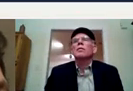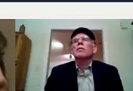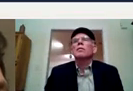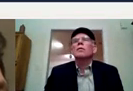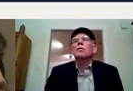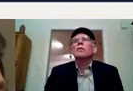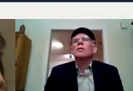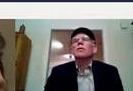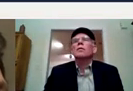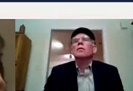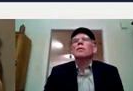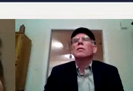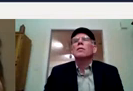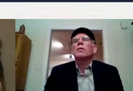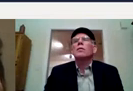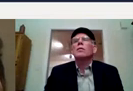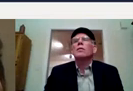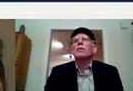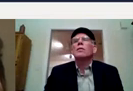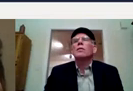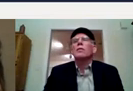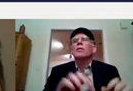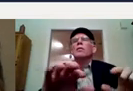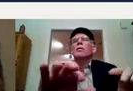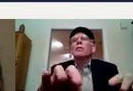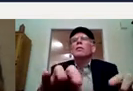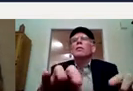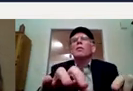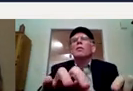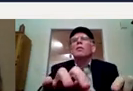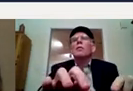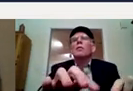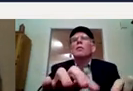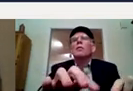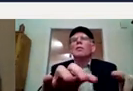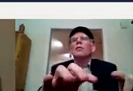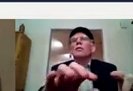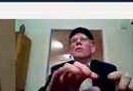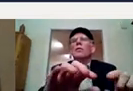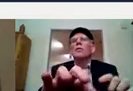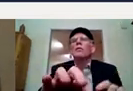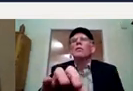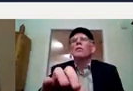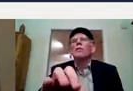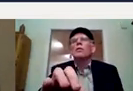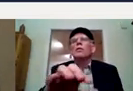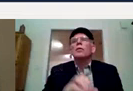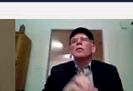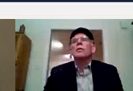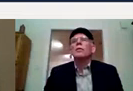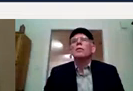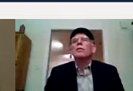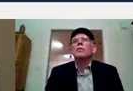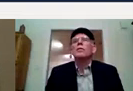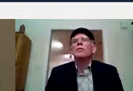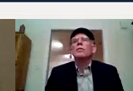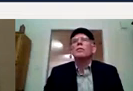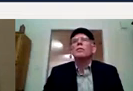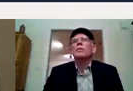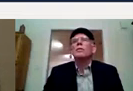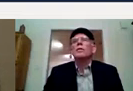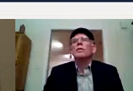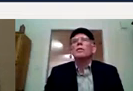great proposal that I support moving forward in this process. This area with its proximity to Metro should